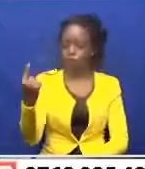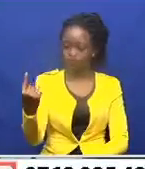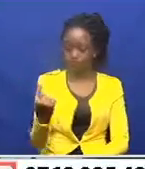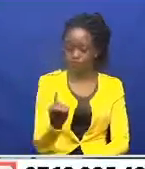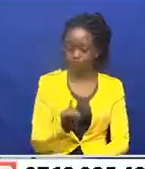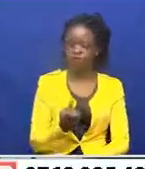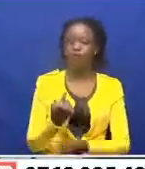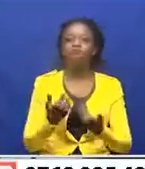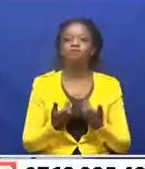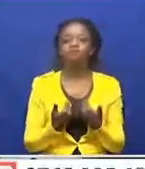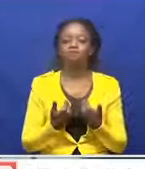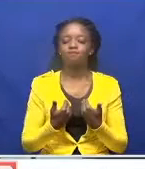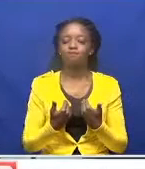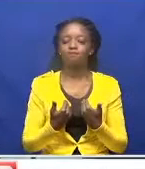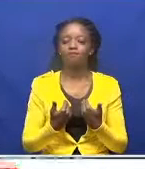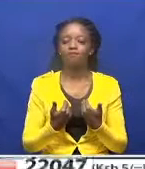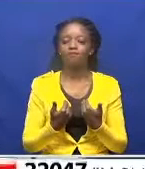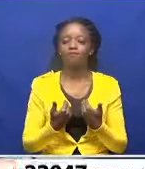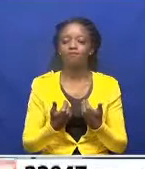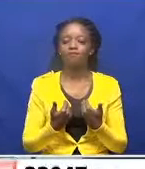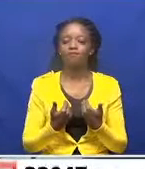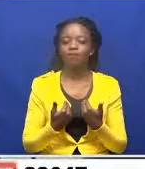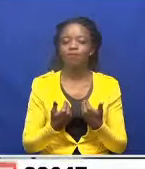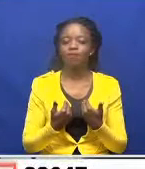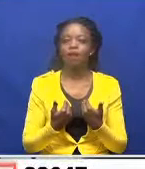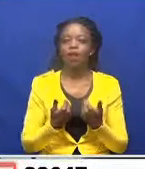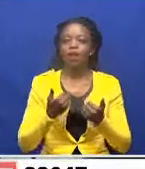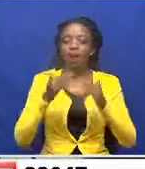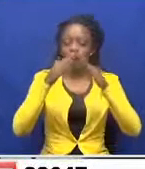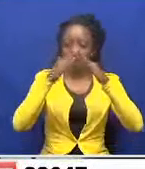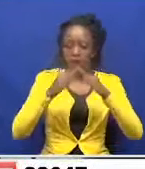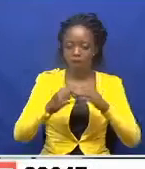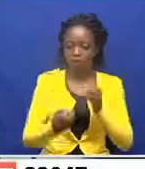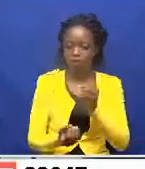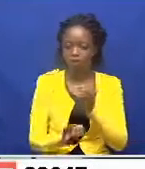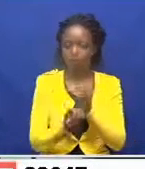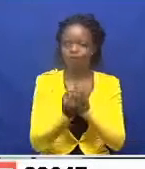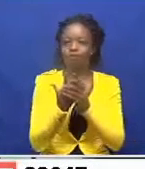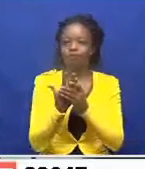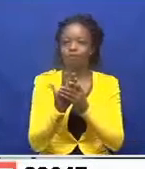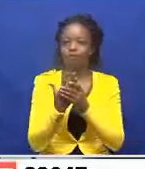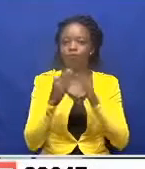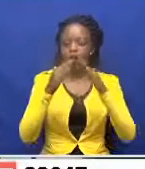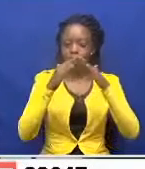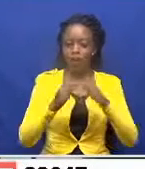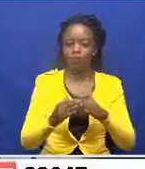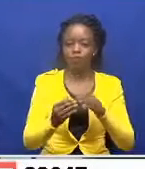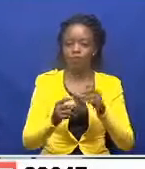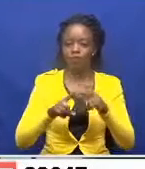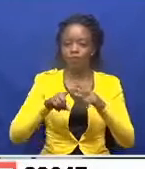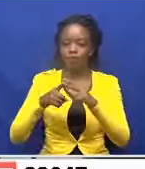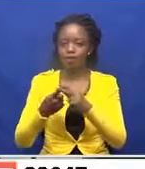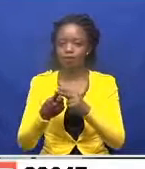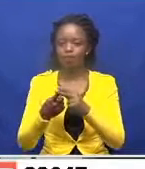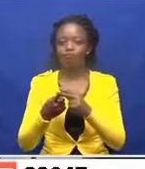in. Nikaziweka kwa nyumba zetu, kwa nyumba yetu, nikaweka